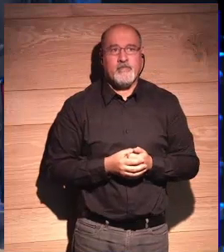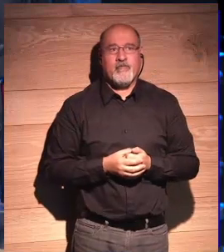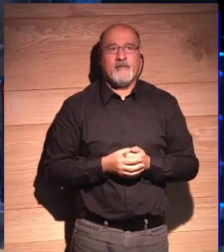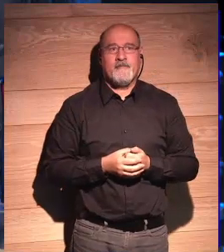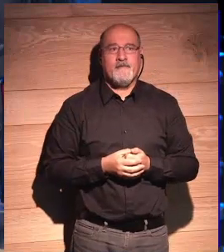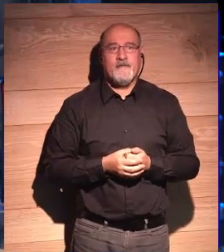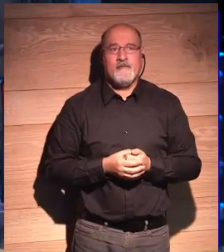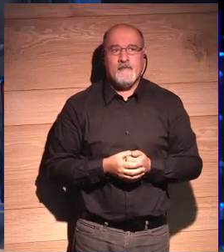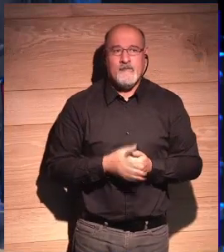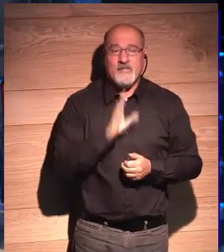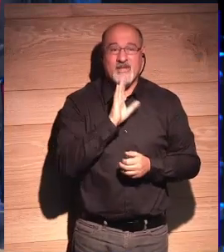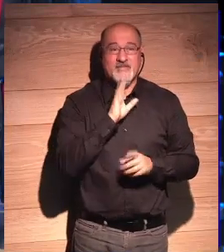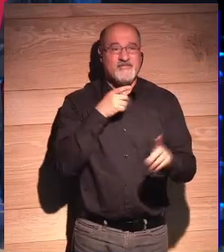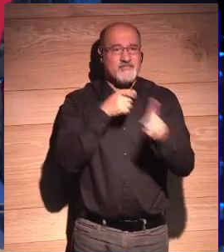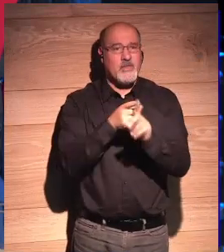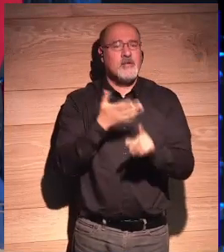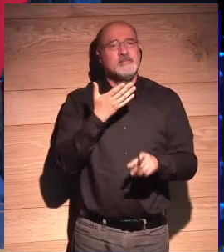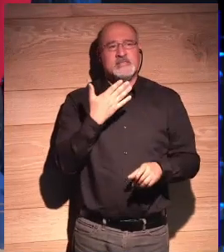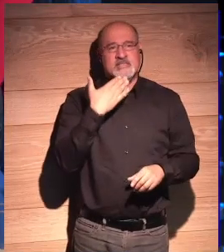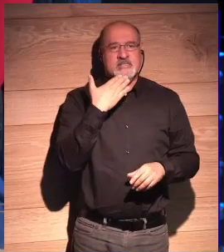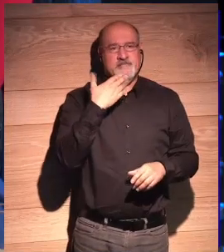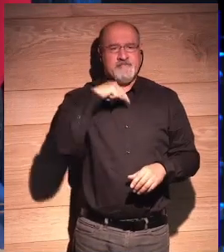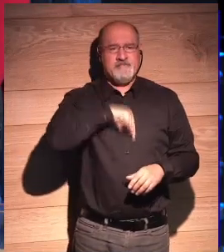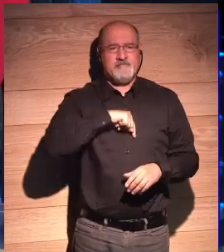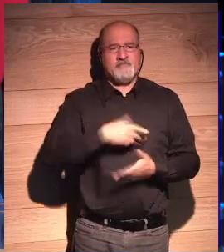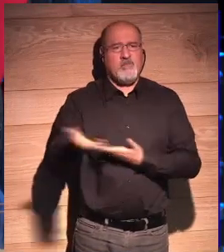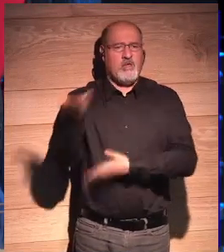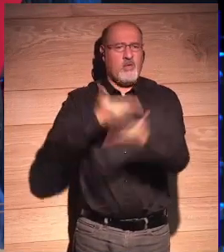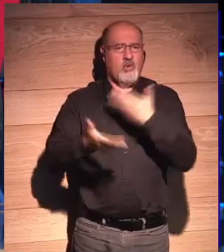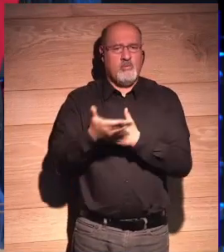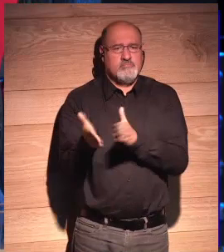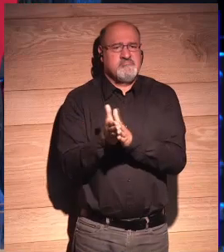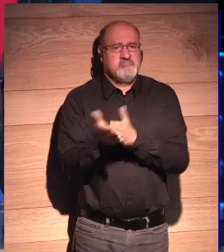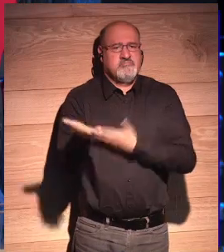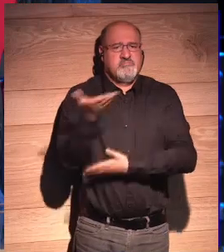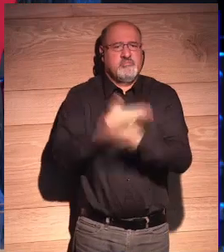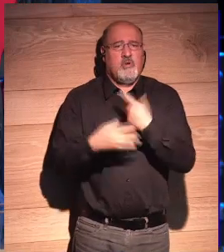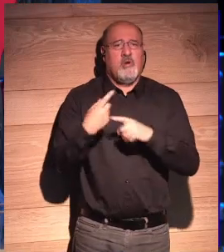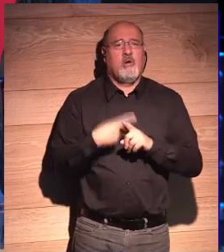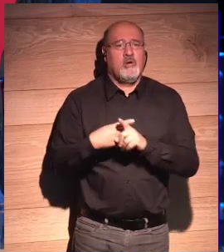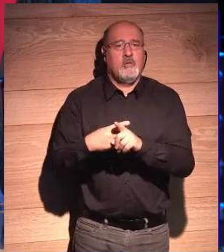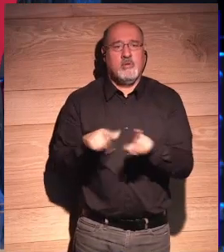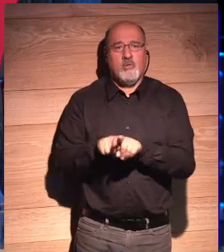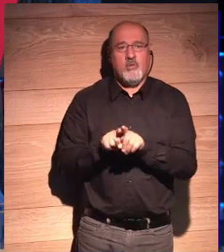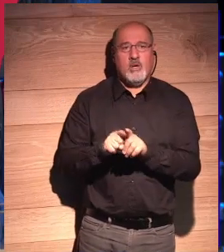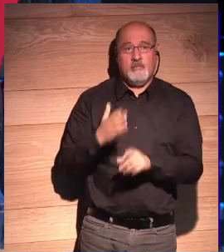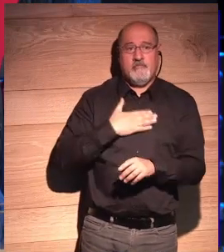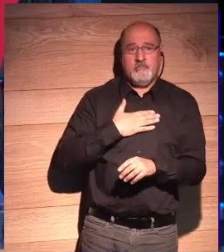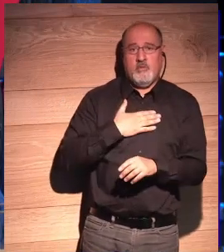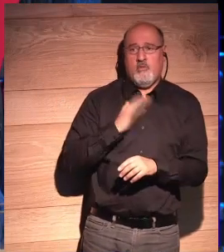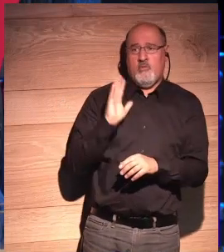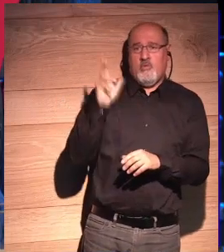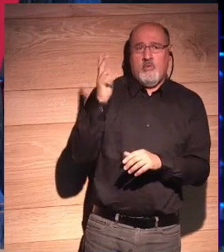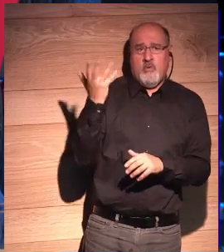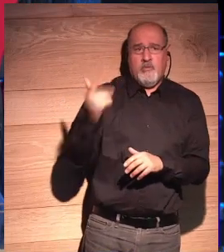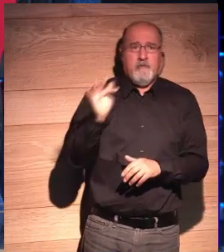of camaraderie. It was not to, you know, to take credit for what was usually a like a really